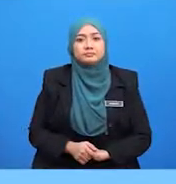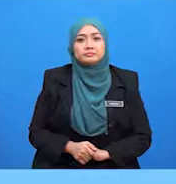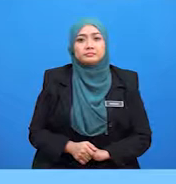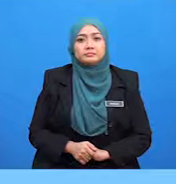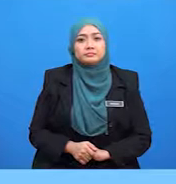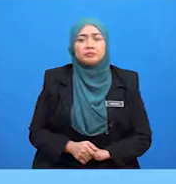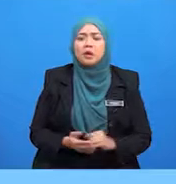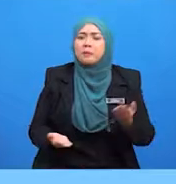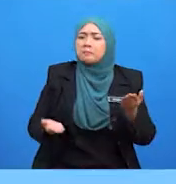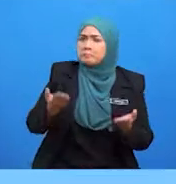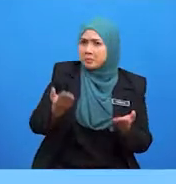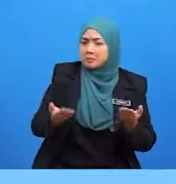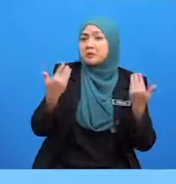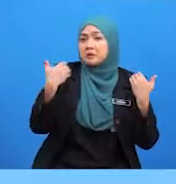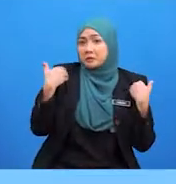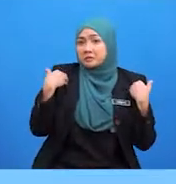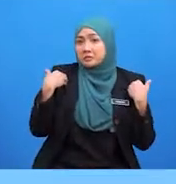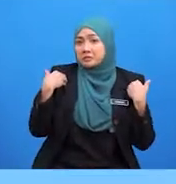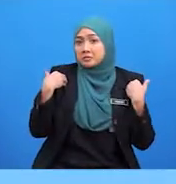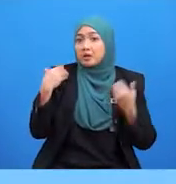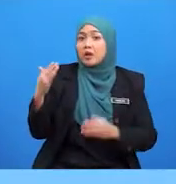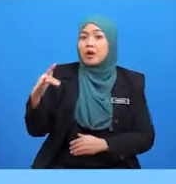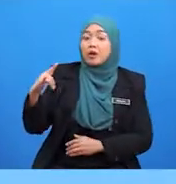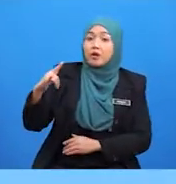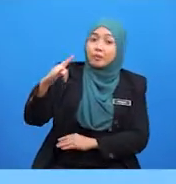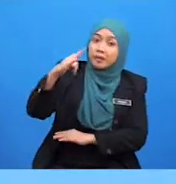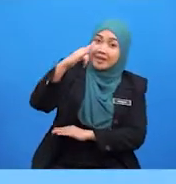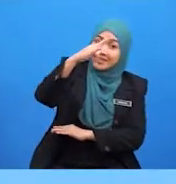And there are also transportations like aeroplanes,